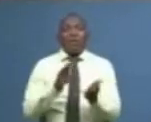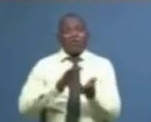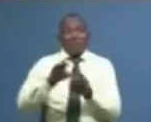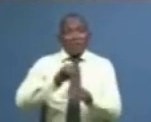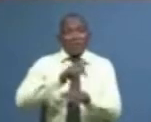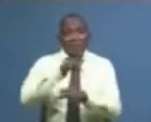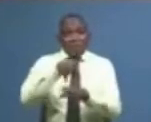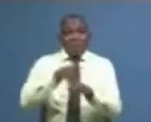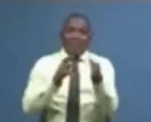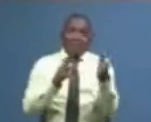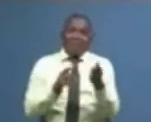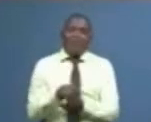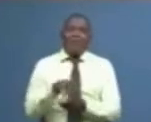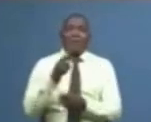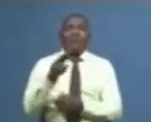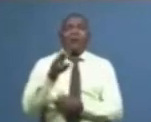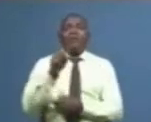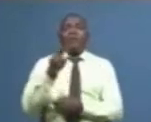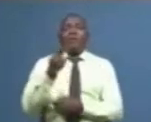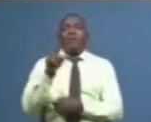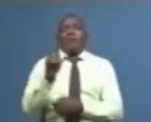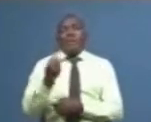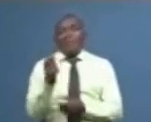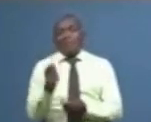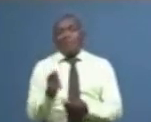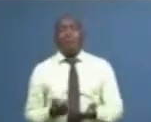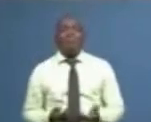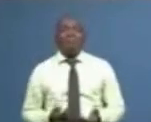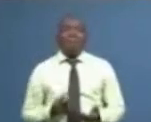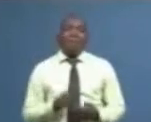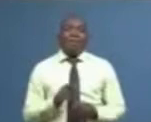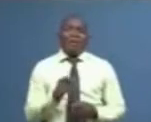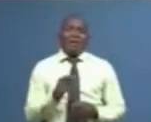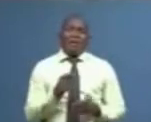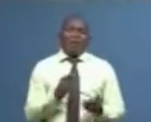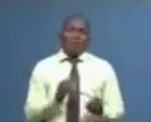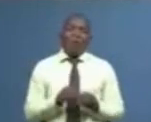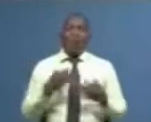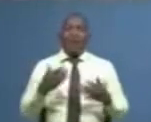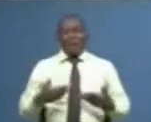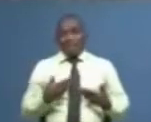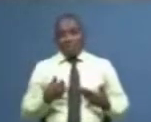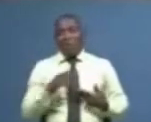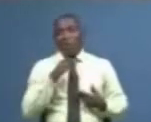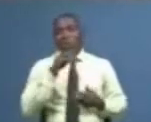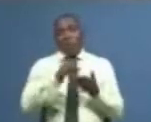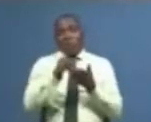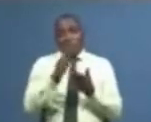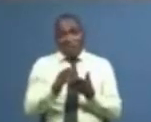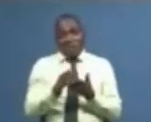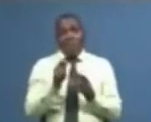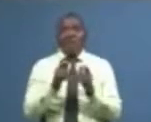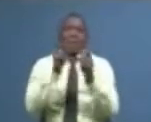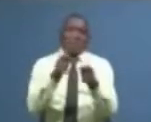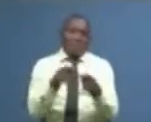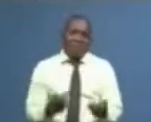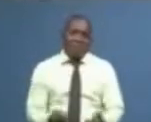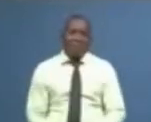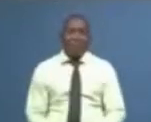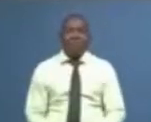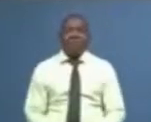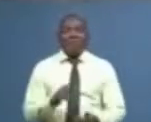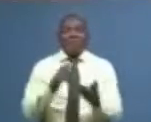the college, Dr. Suleimana Idrisu, was grateful to the old students for the kind gesture.